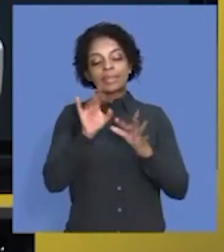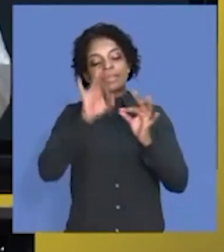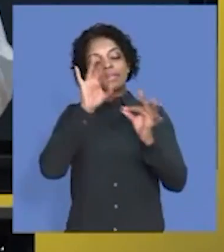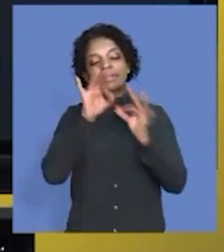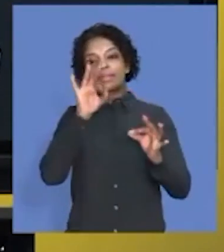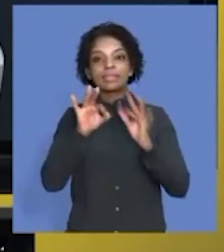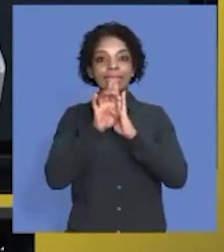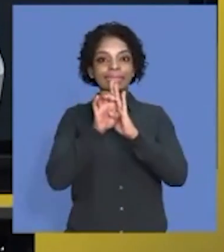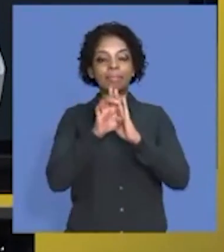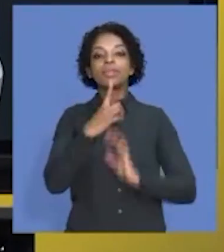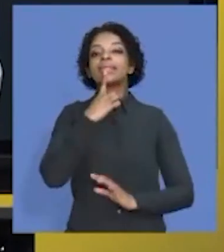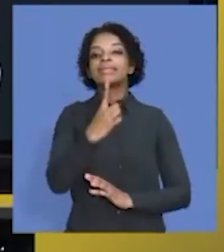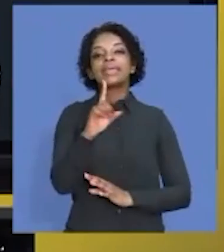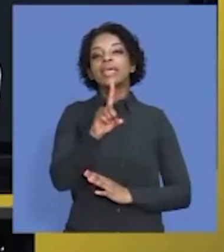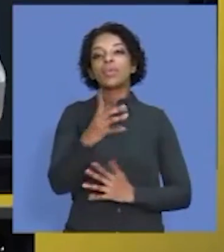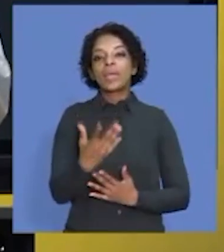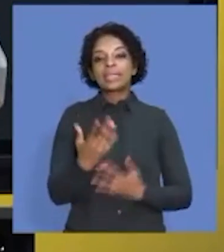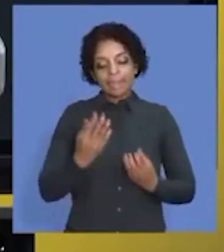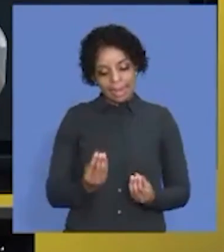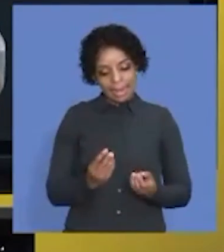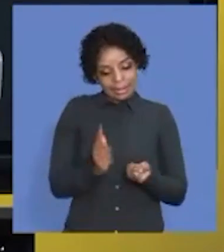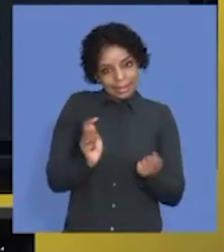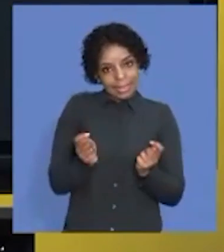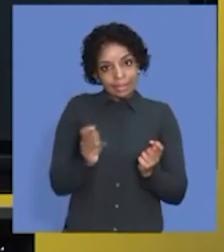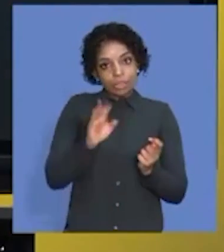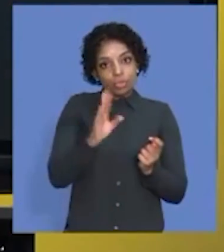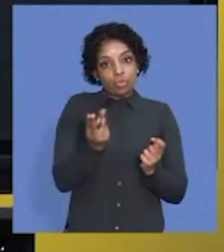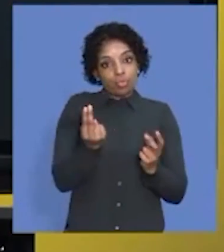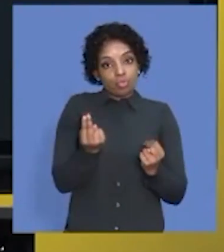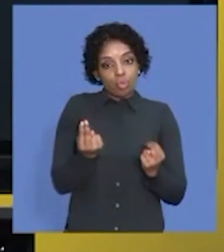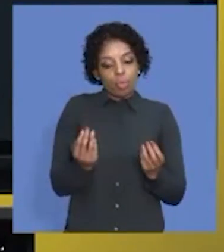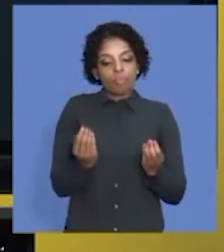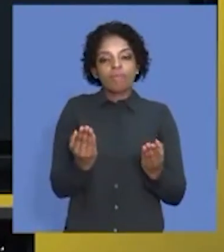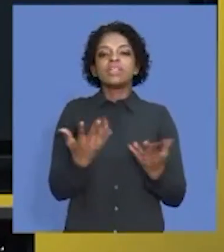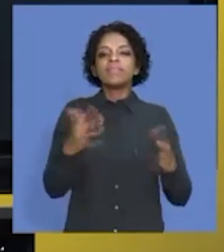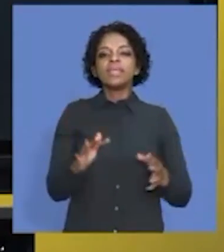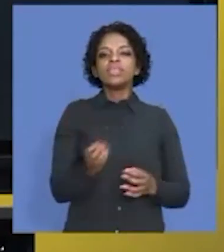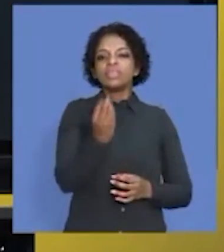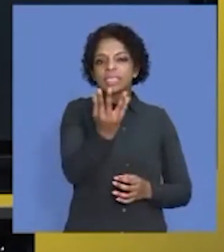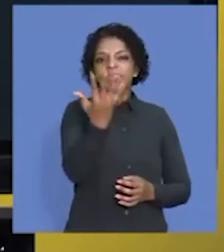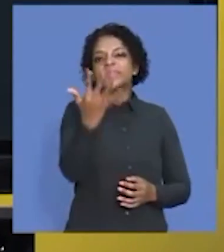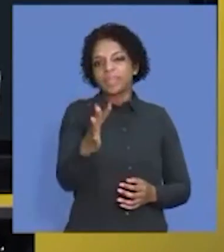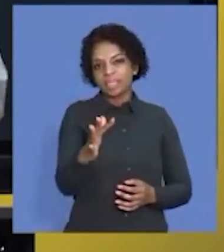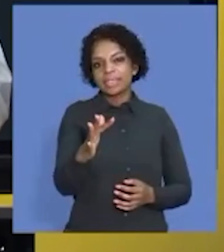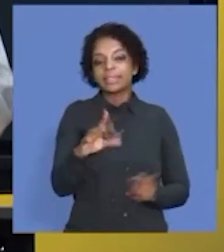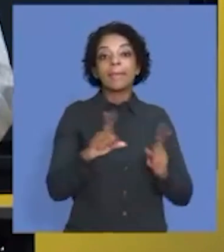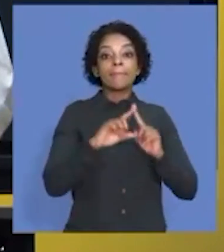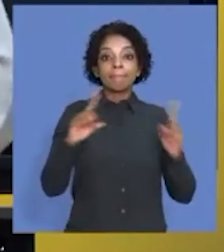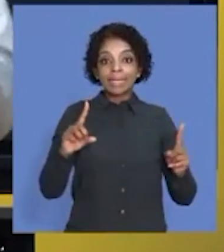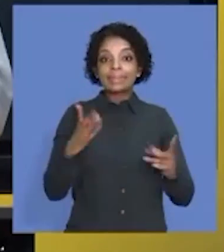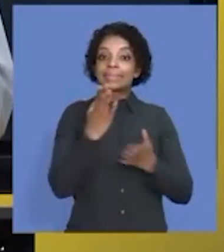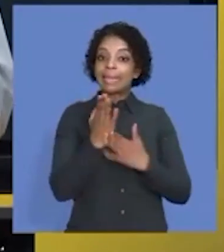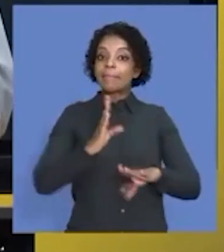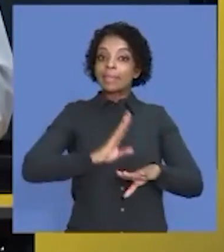telling you, adjust your new provision to. They're giving you the new provision. But sometimes you are asked